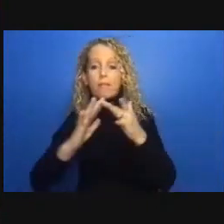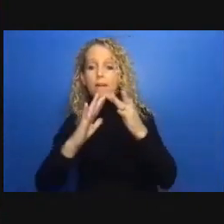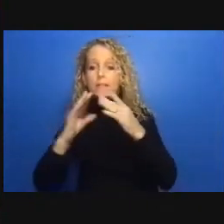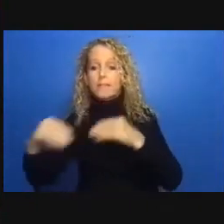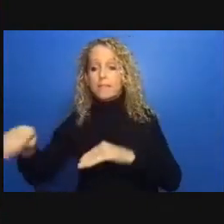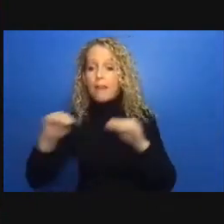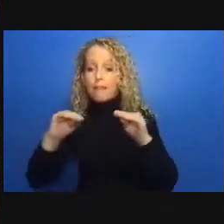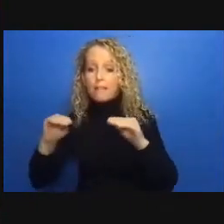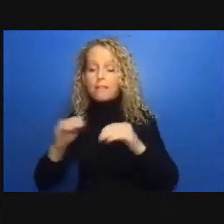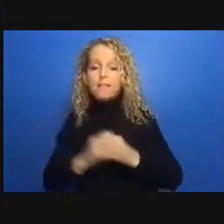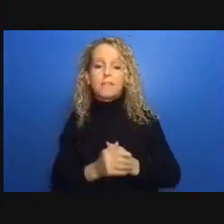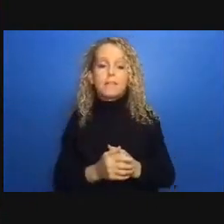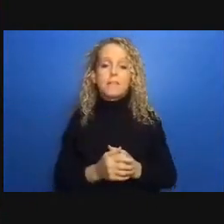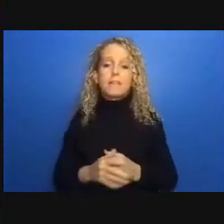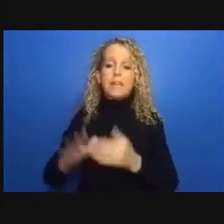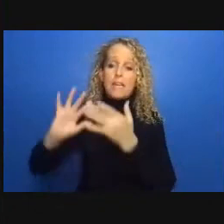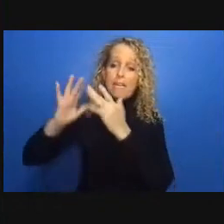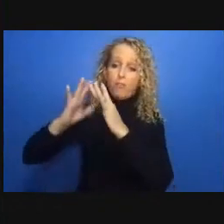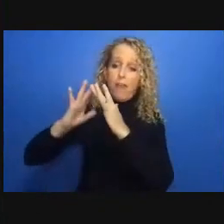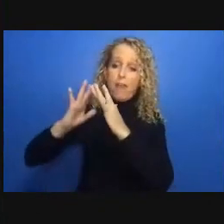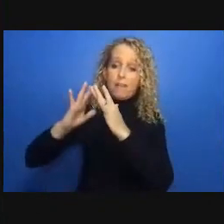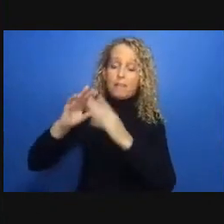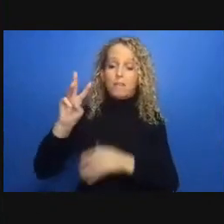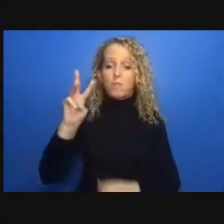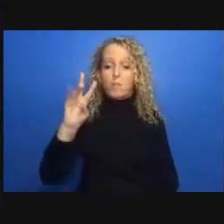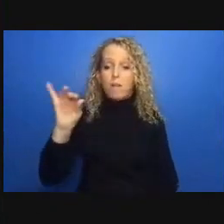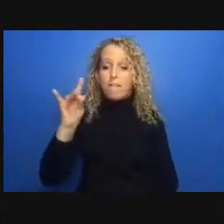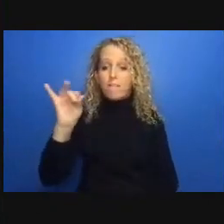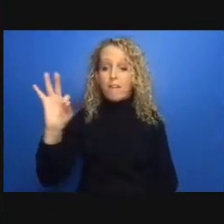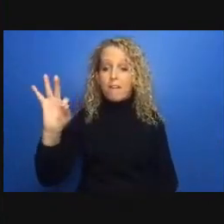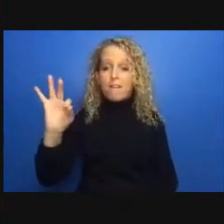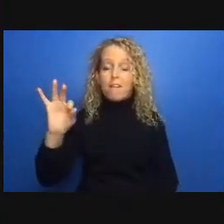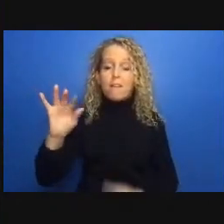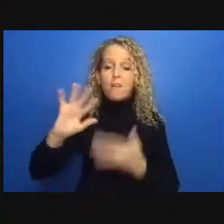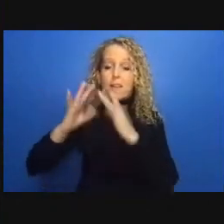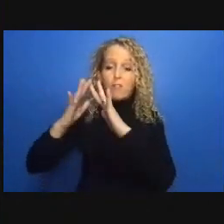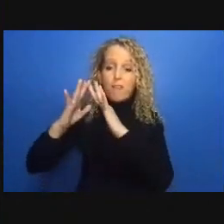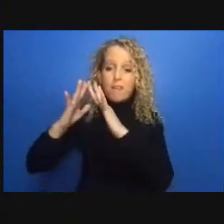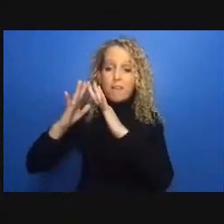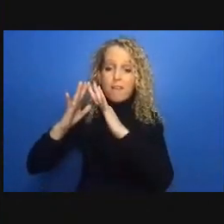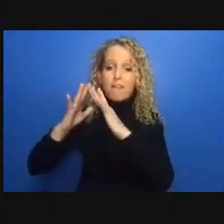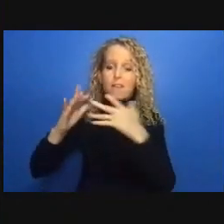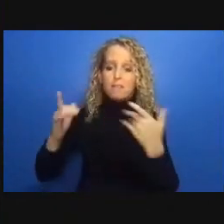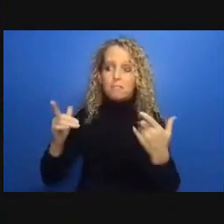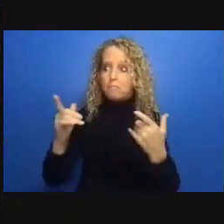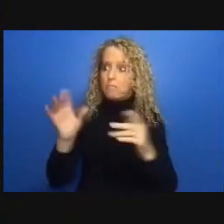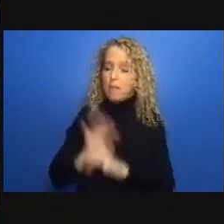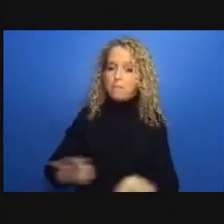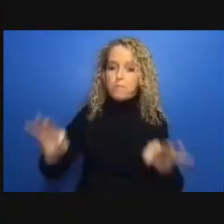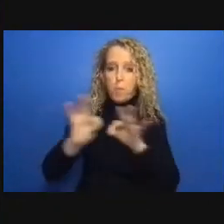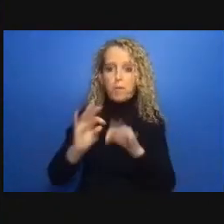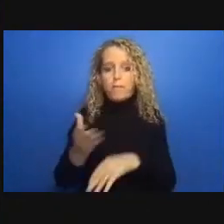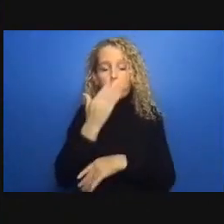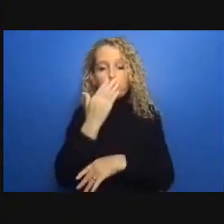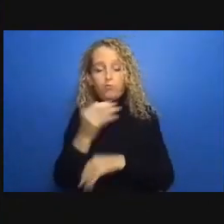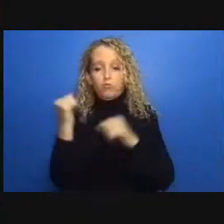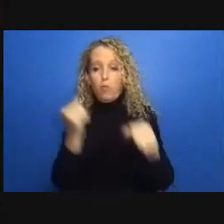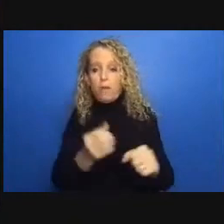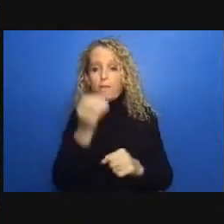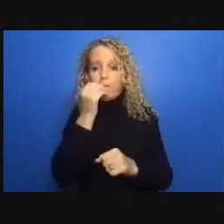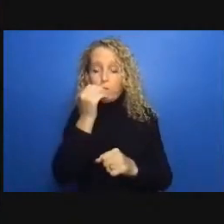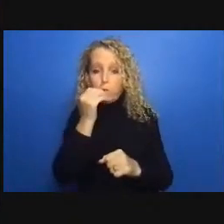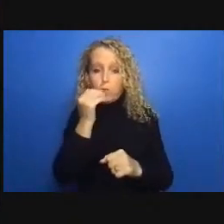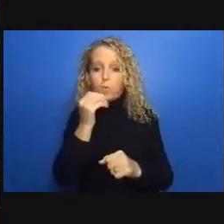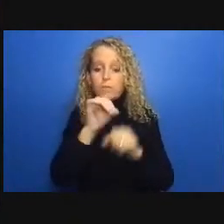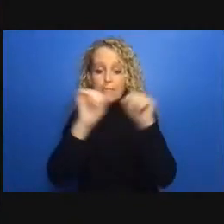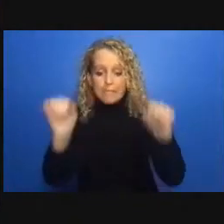was a challenge. We talked about some of the pieces we need to look at to ensure a strong food system. And internet is a big deal whenever